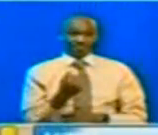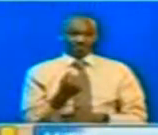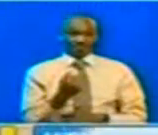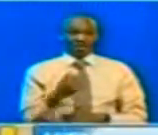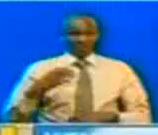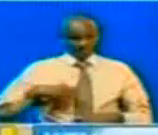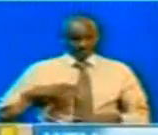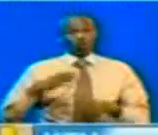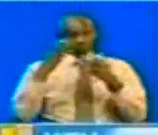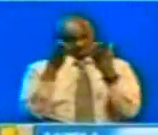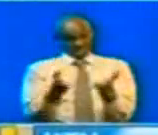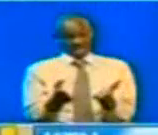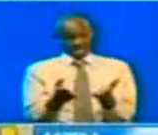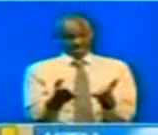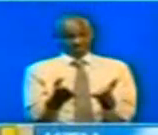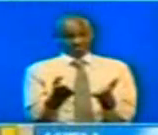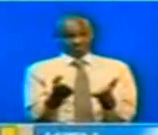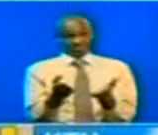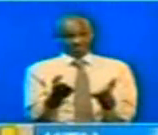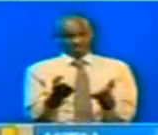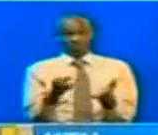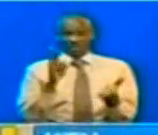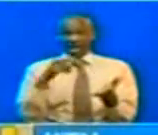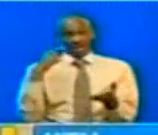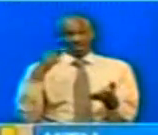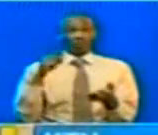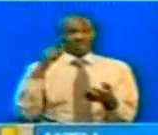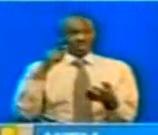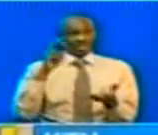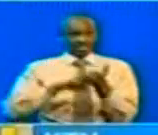The ones who exist have shown up. As I said, we've registered up over